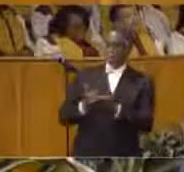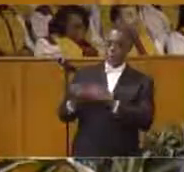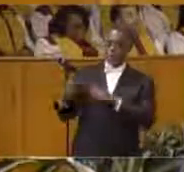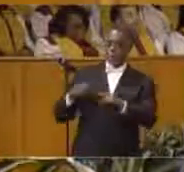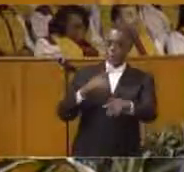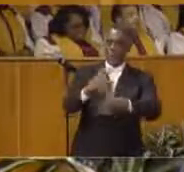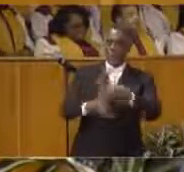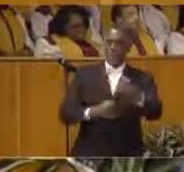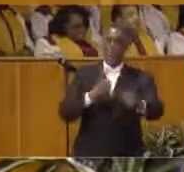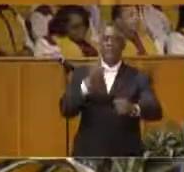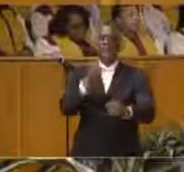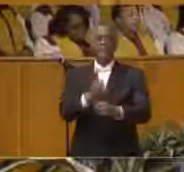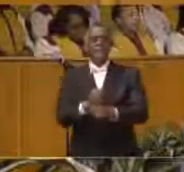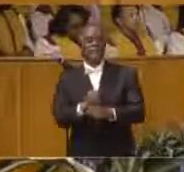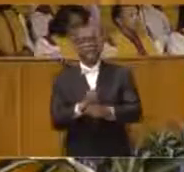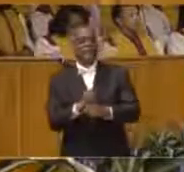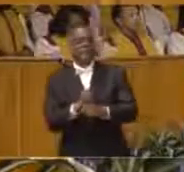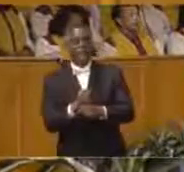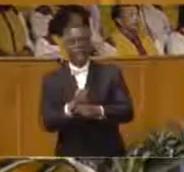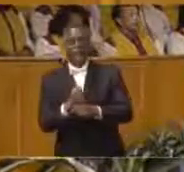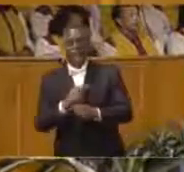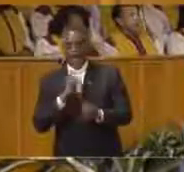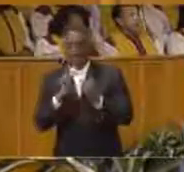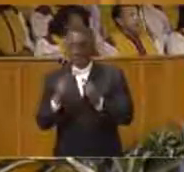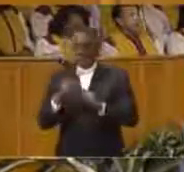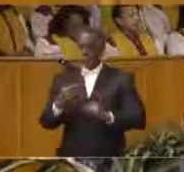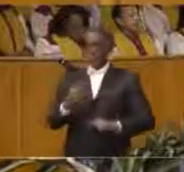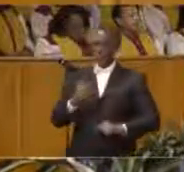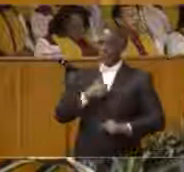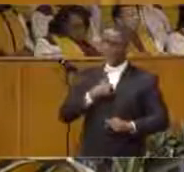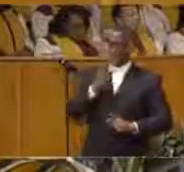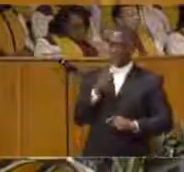No, somebody say, he's talking to you. He's talking to you. He ain't talking to me.